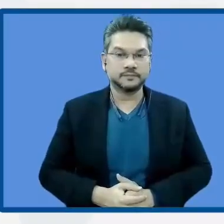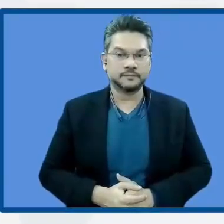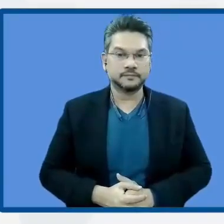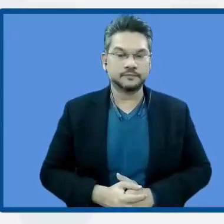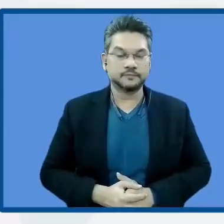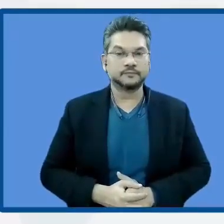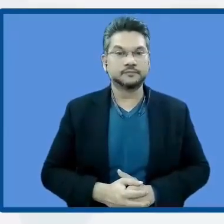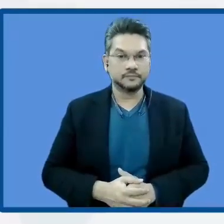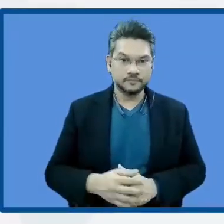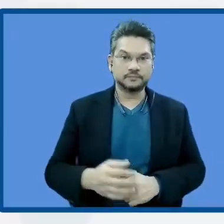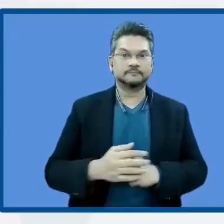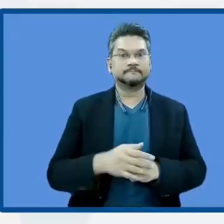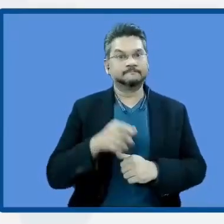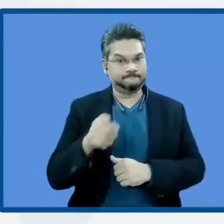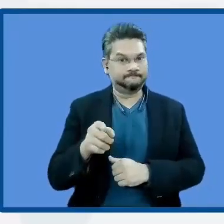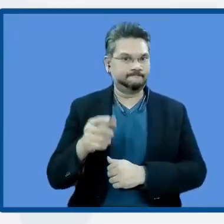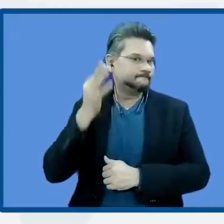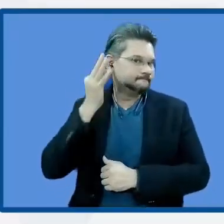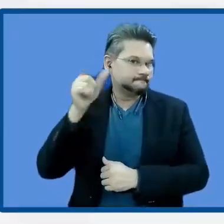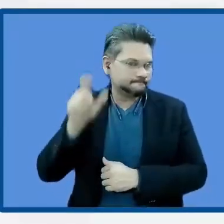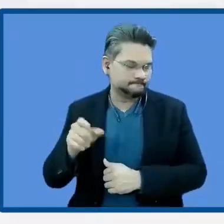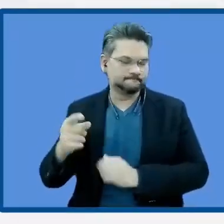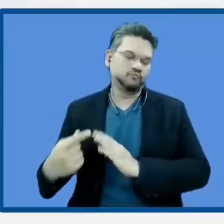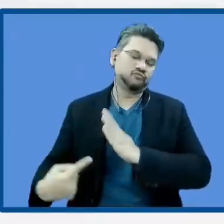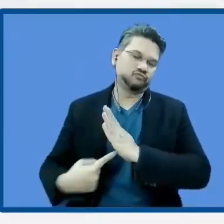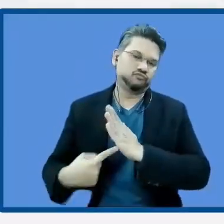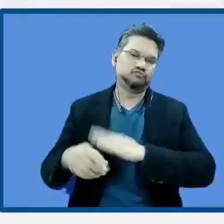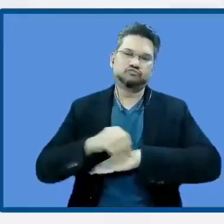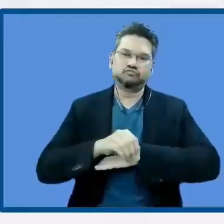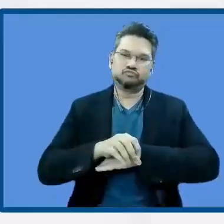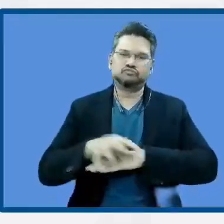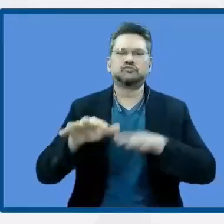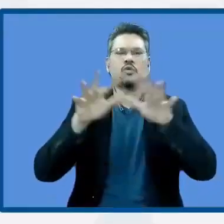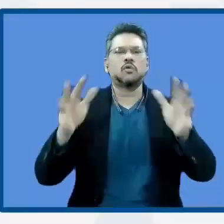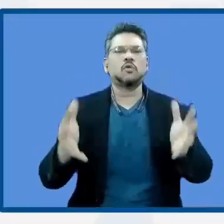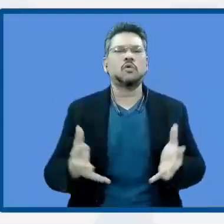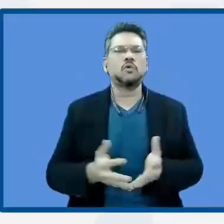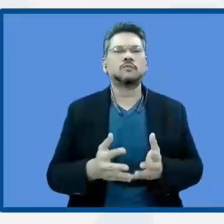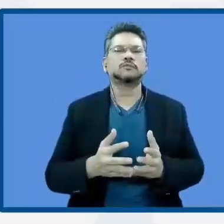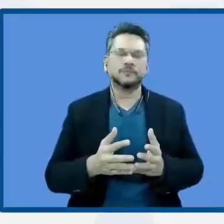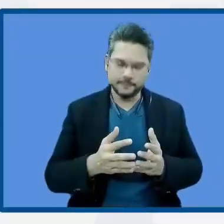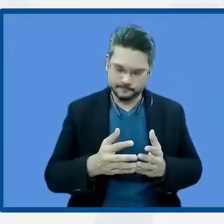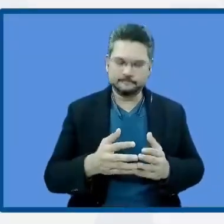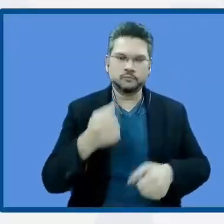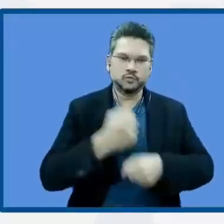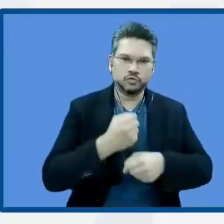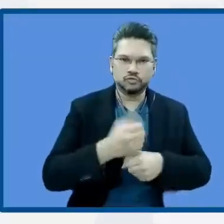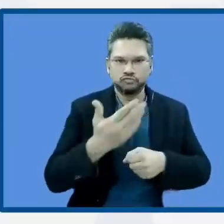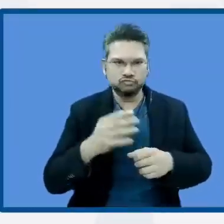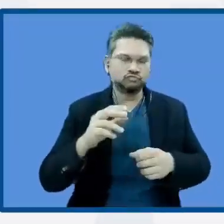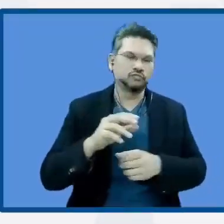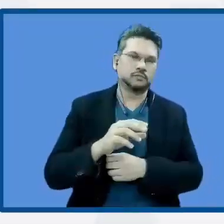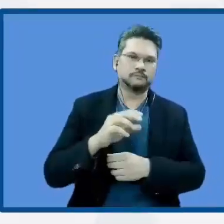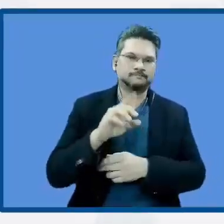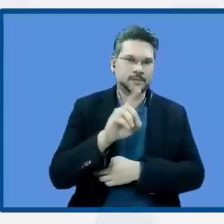Barragan, she is a technical advisor for the Global Initiative for Disaster Risk Management promoted by GIZ